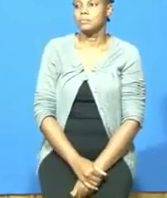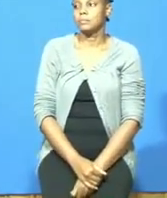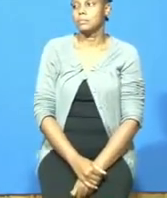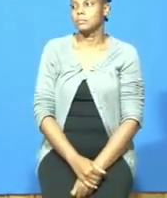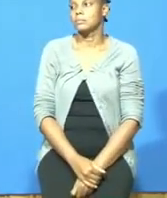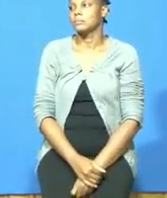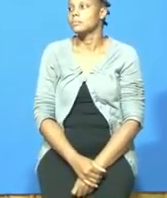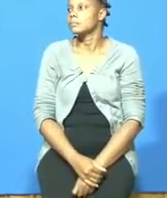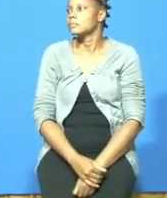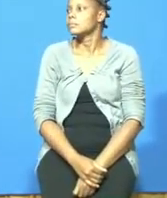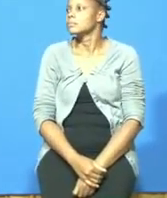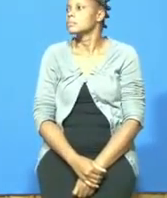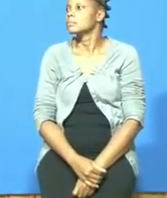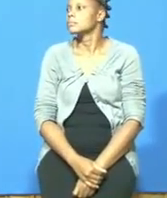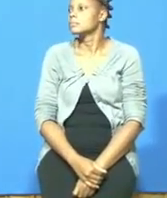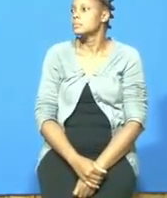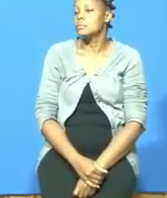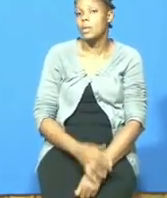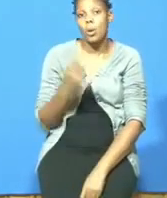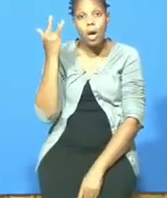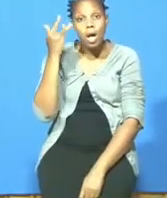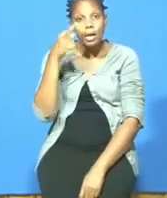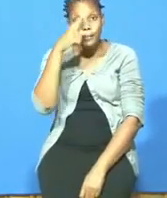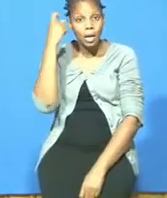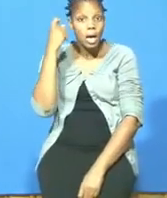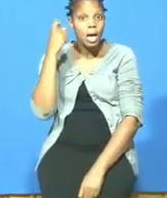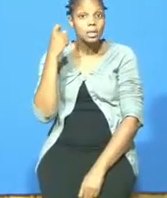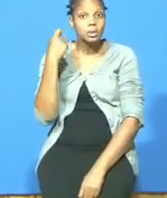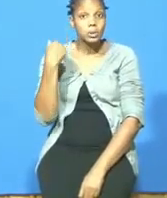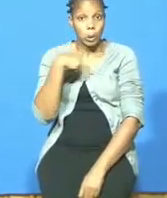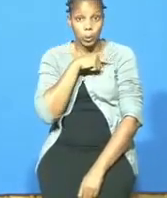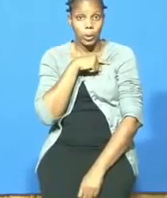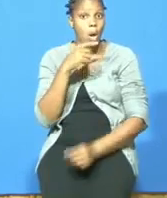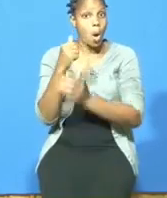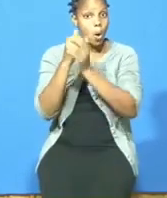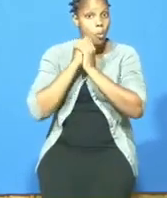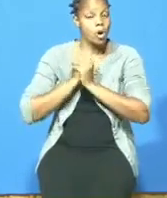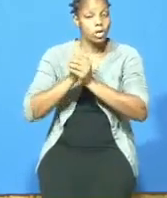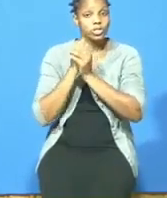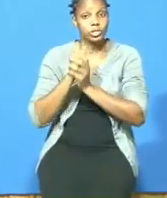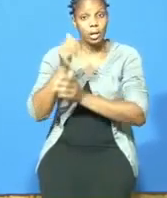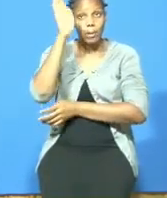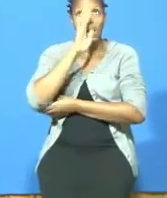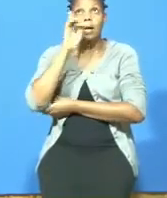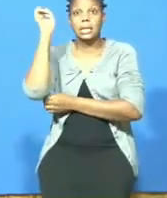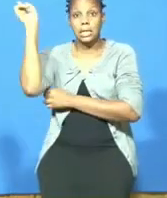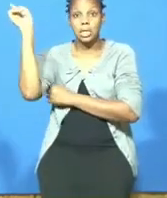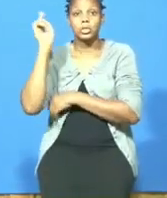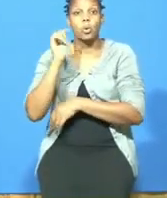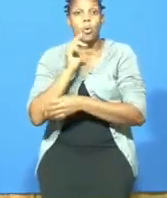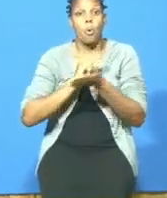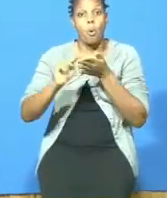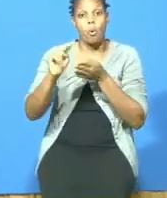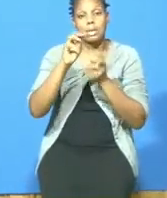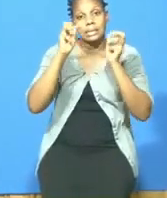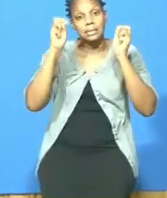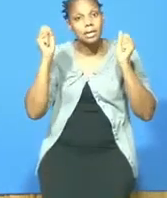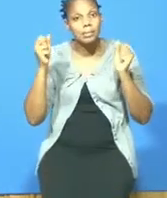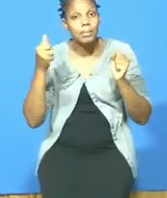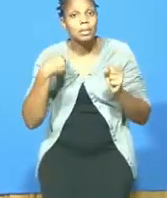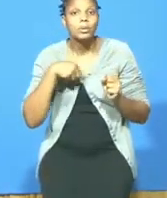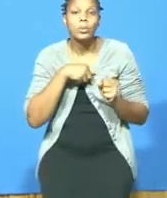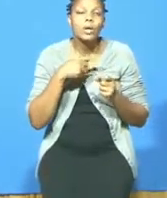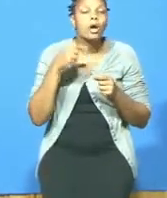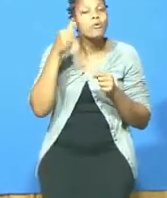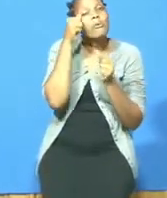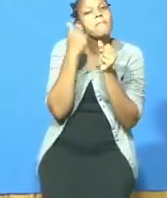Because when we worship God on his holy Sabbath, we are